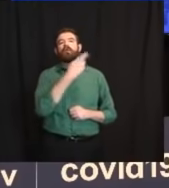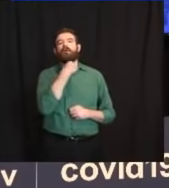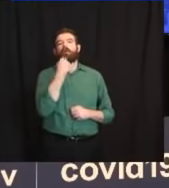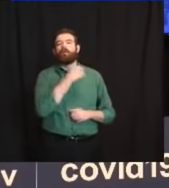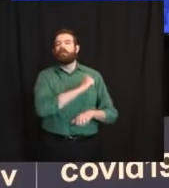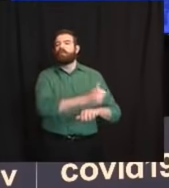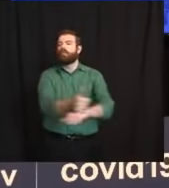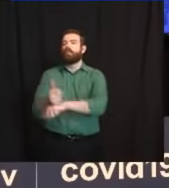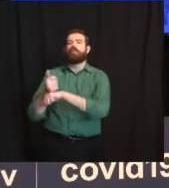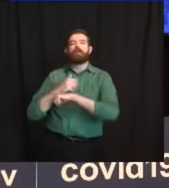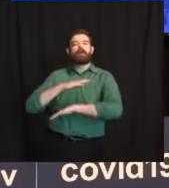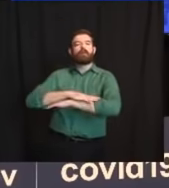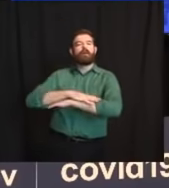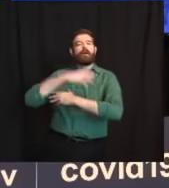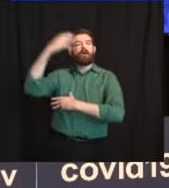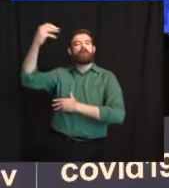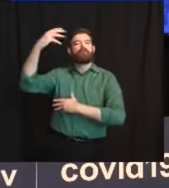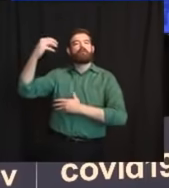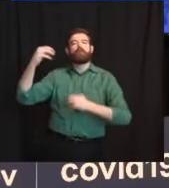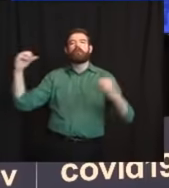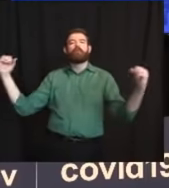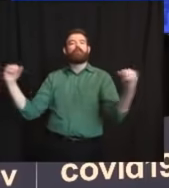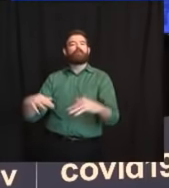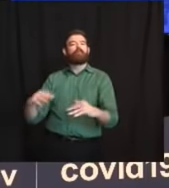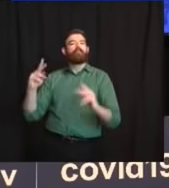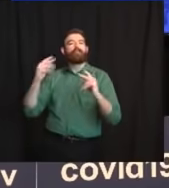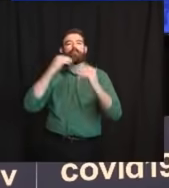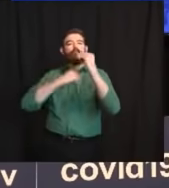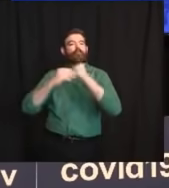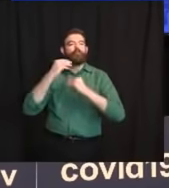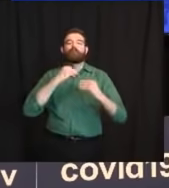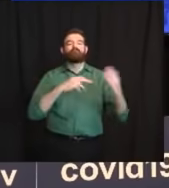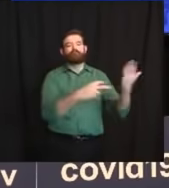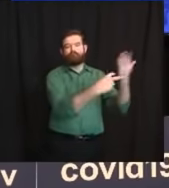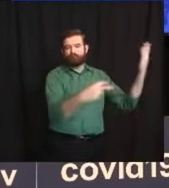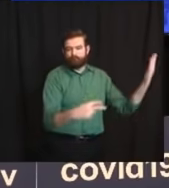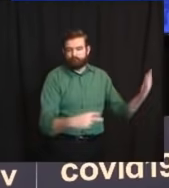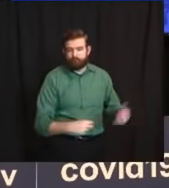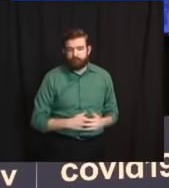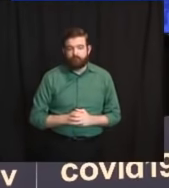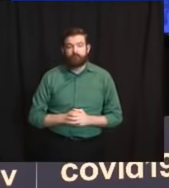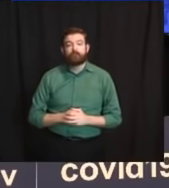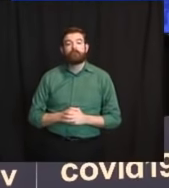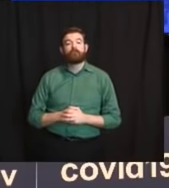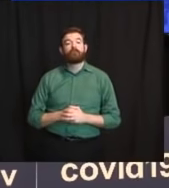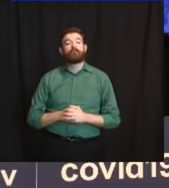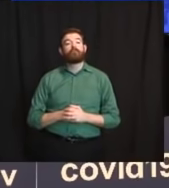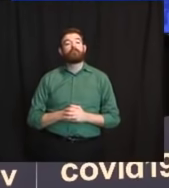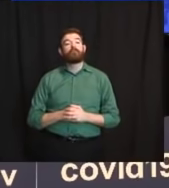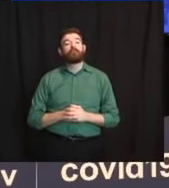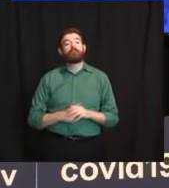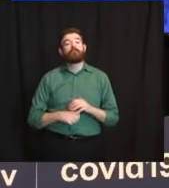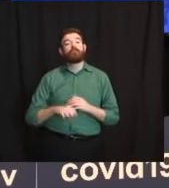regard to Pastor Melvin Wilson at St. Matthew's AME, Governor. He